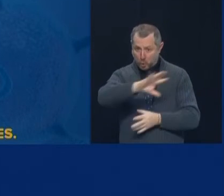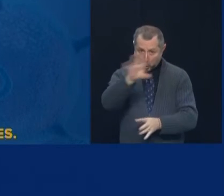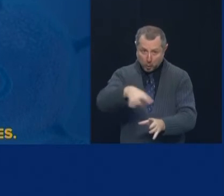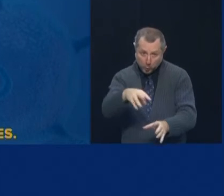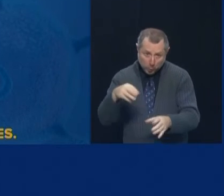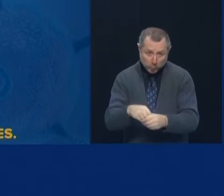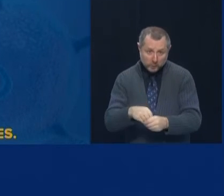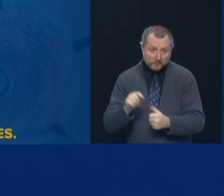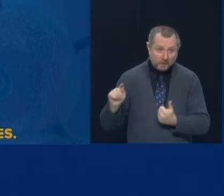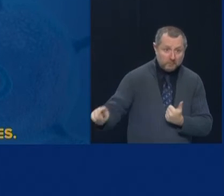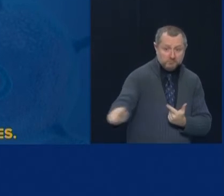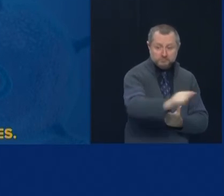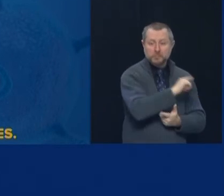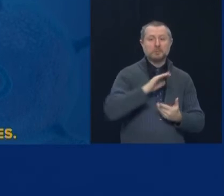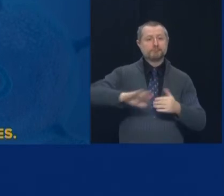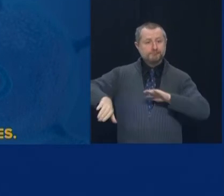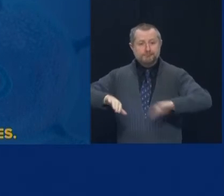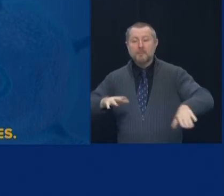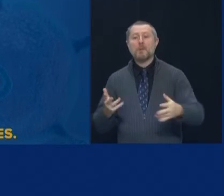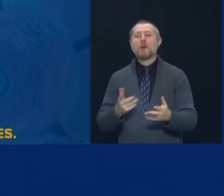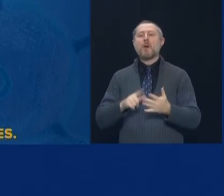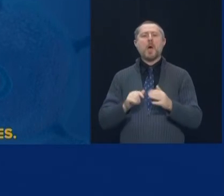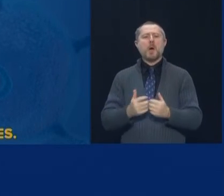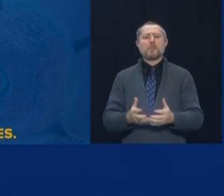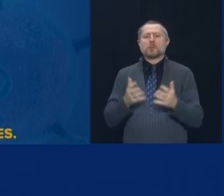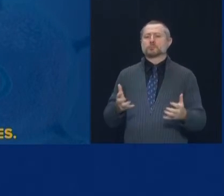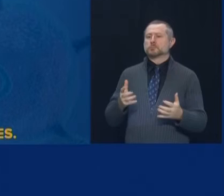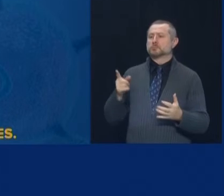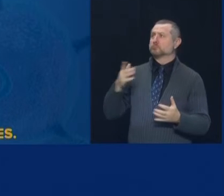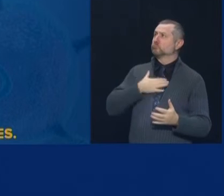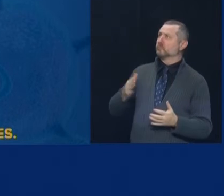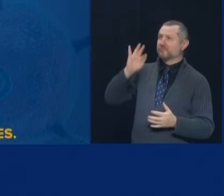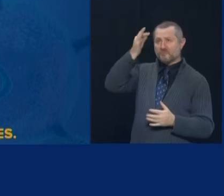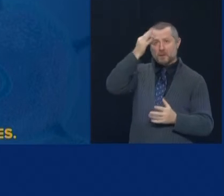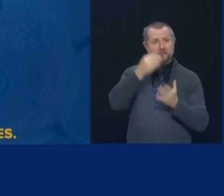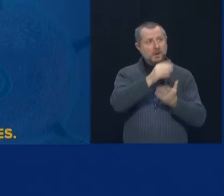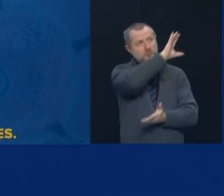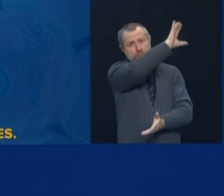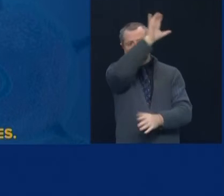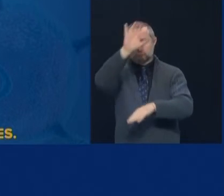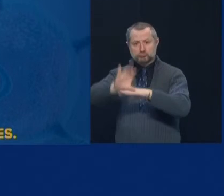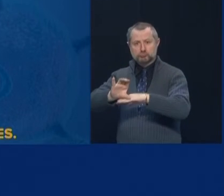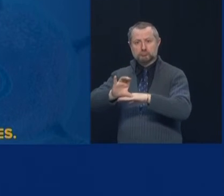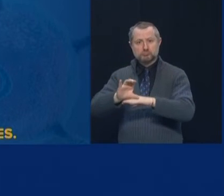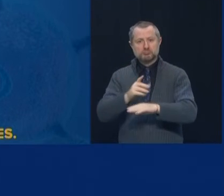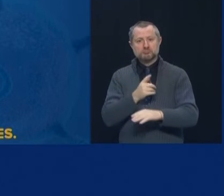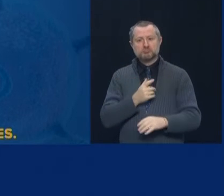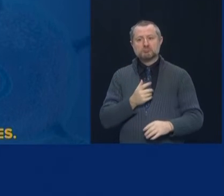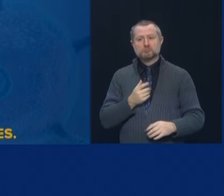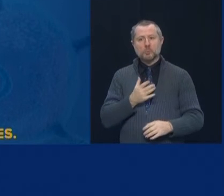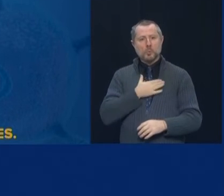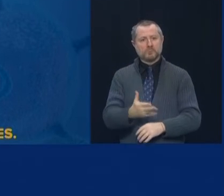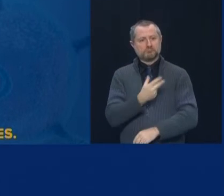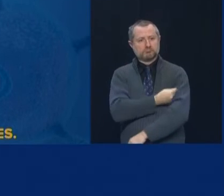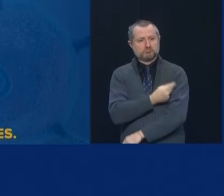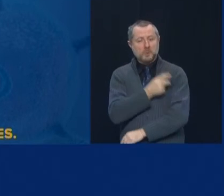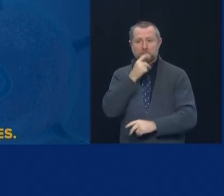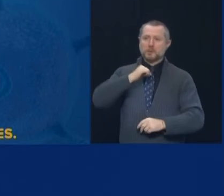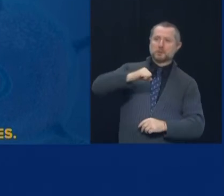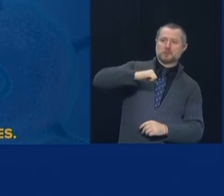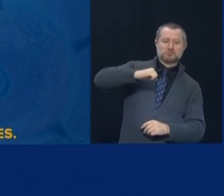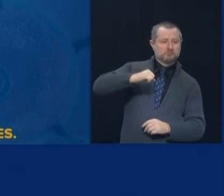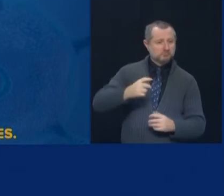How many people partake in the vaccination? And how much does the federal